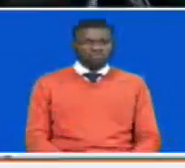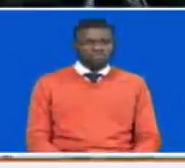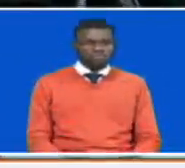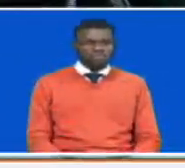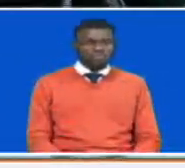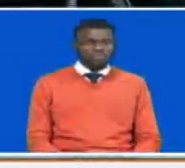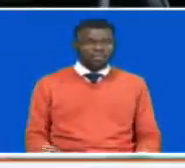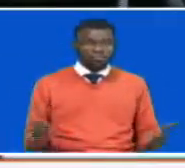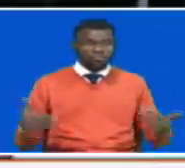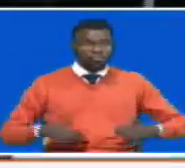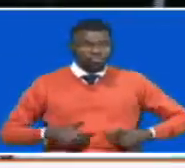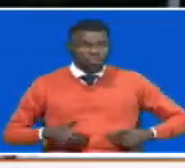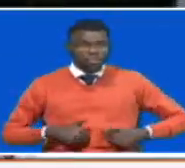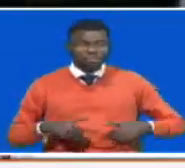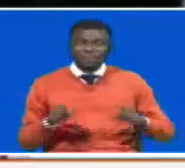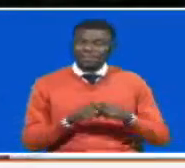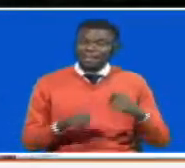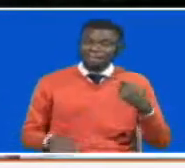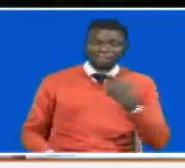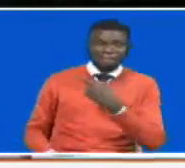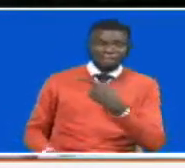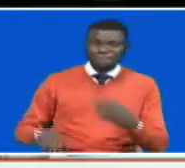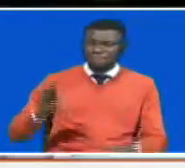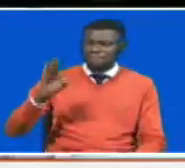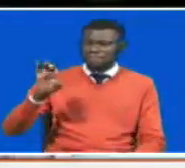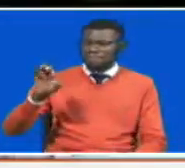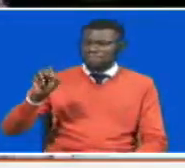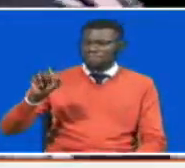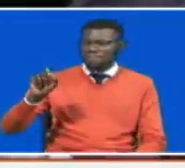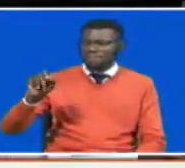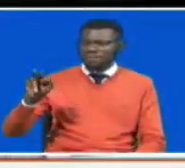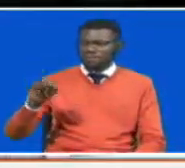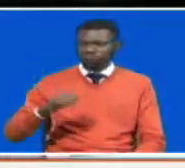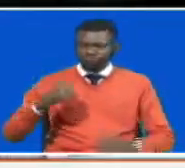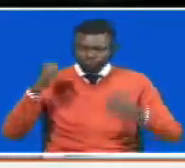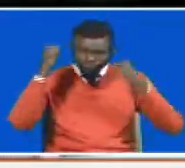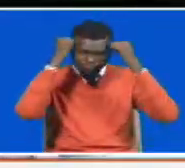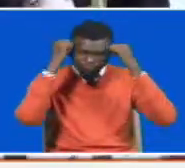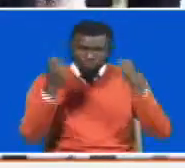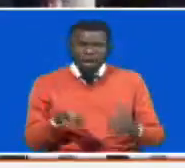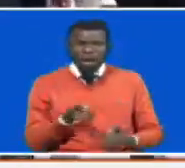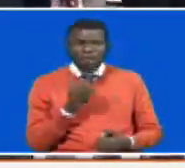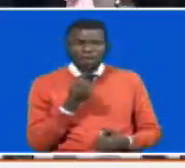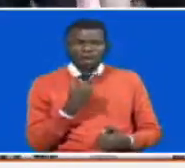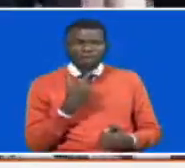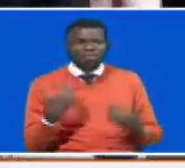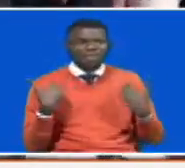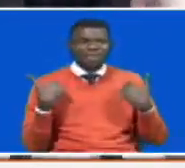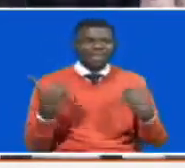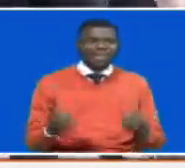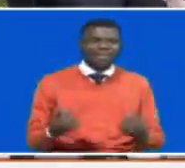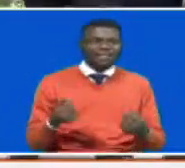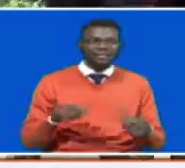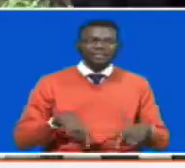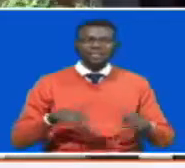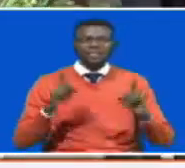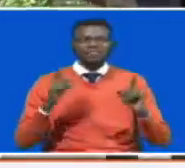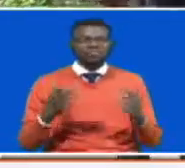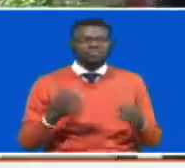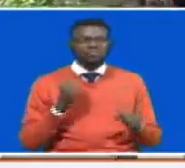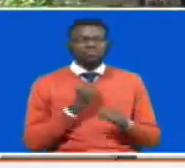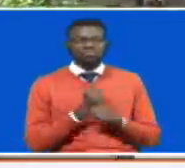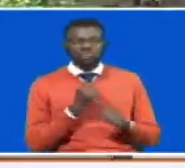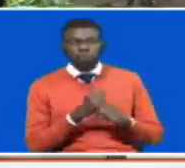days, young people like Festus Mwangangi, who studied medical health records, have been pushed into hawking as a form